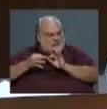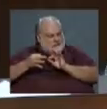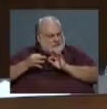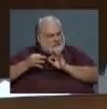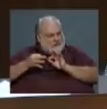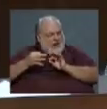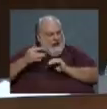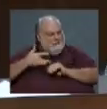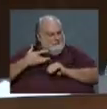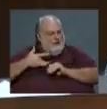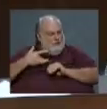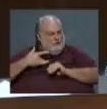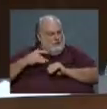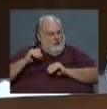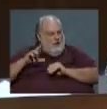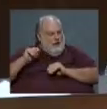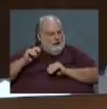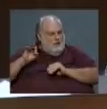strictly out of order.